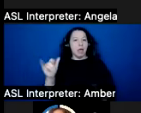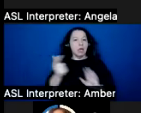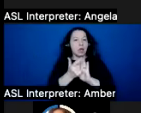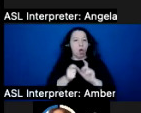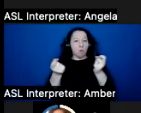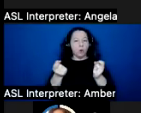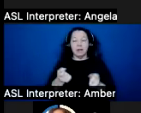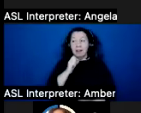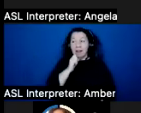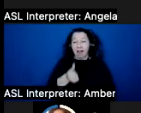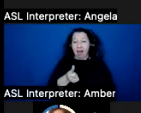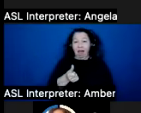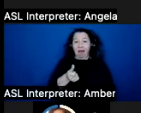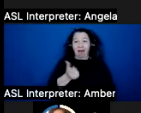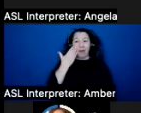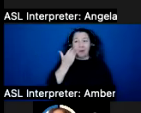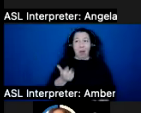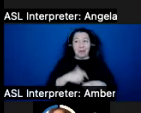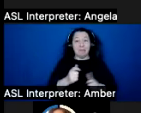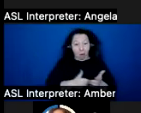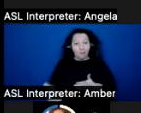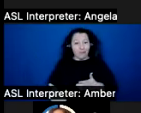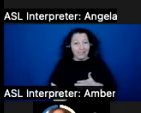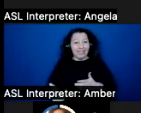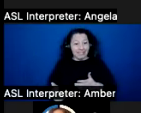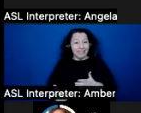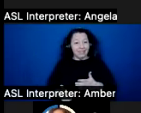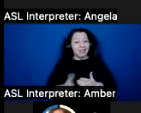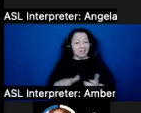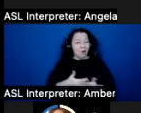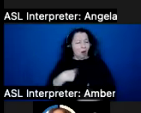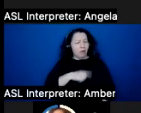very frequently with me. I think we all know that women,